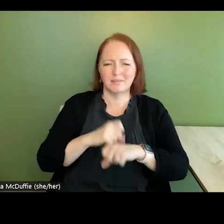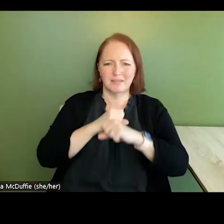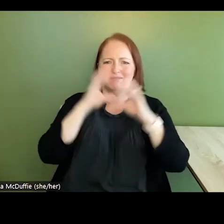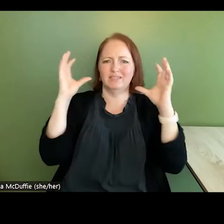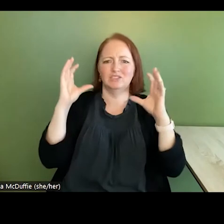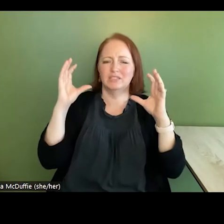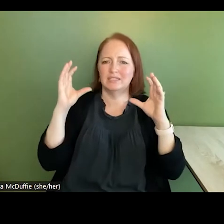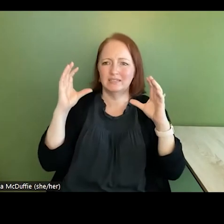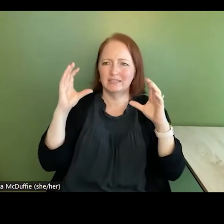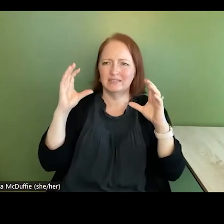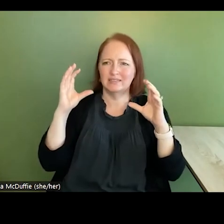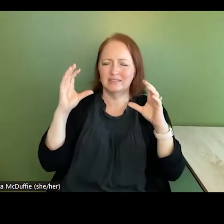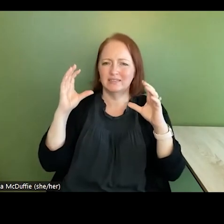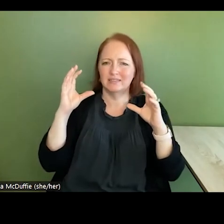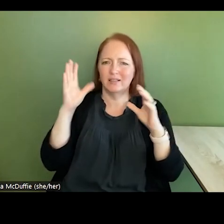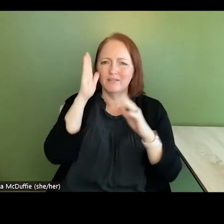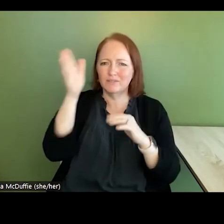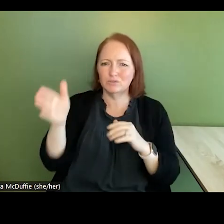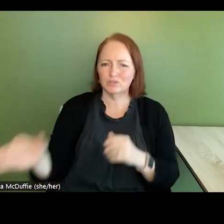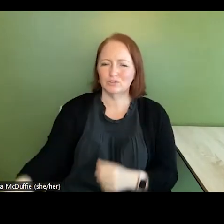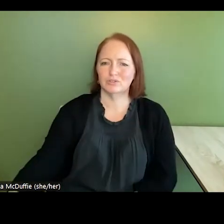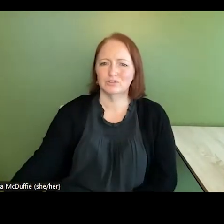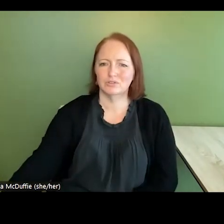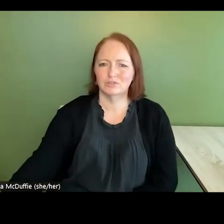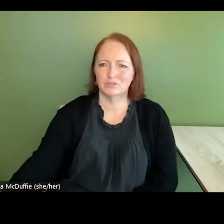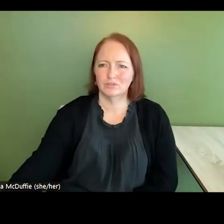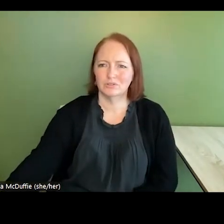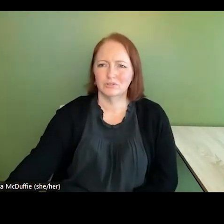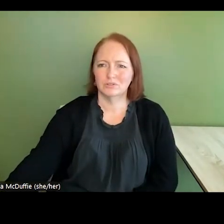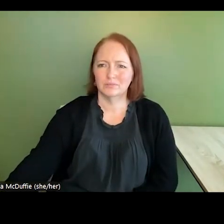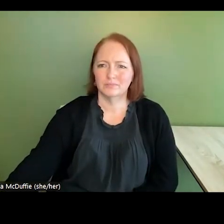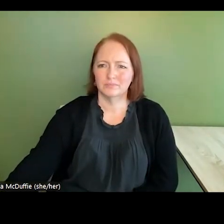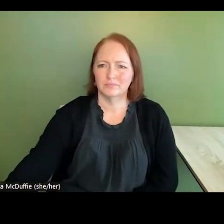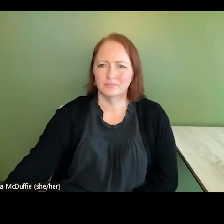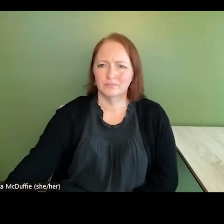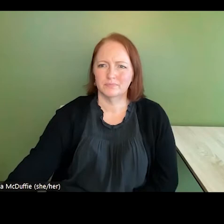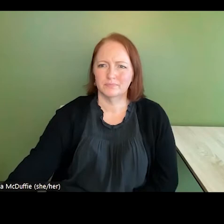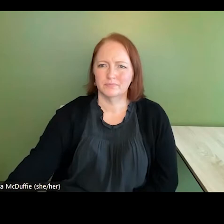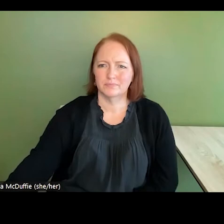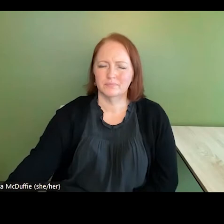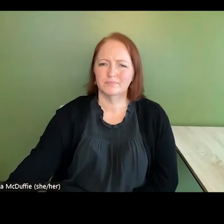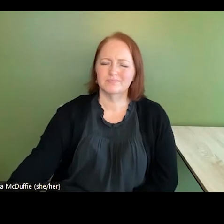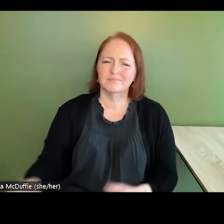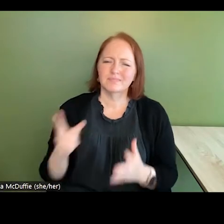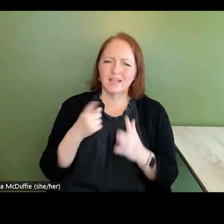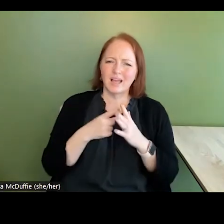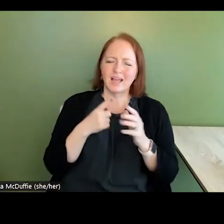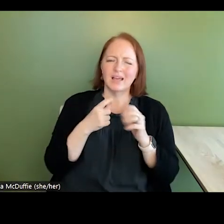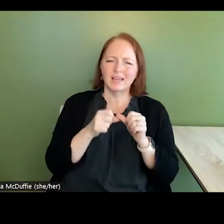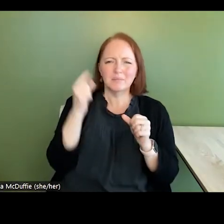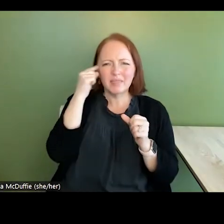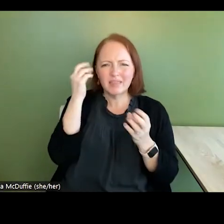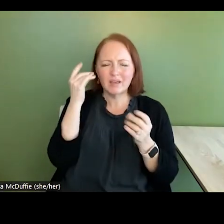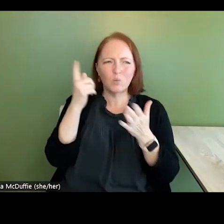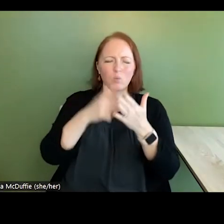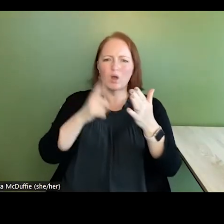envisioning the future, right? I kept thinking to myself, what do these systems look